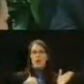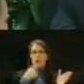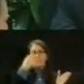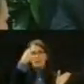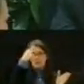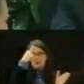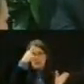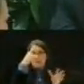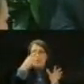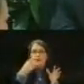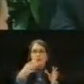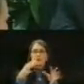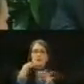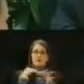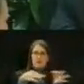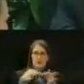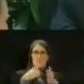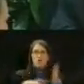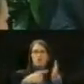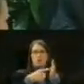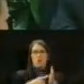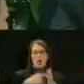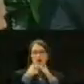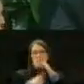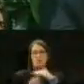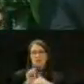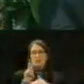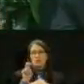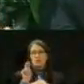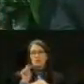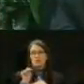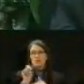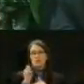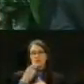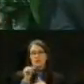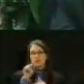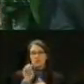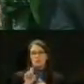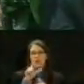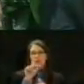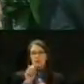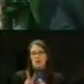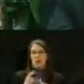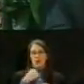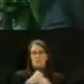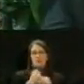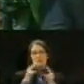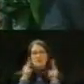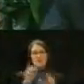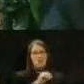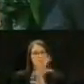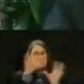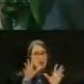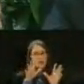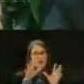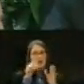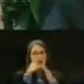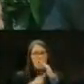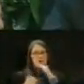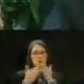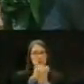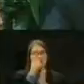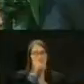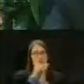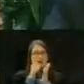Law. It makes it very clear under the new legislation that it takes 2 or